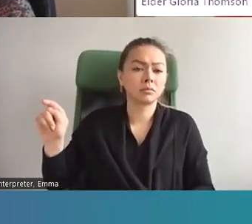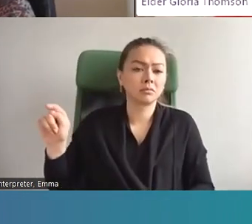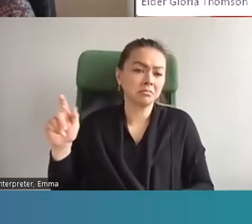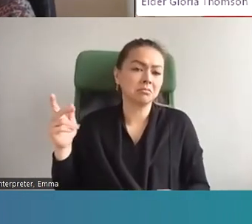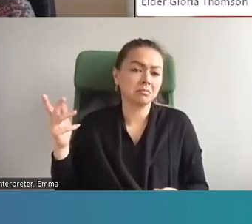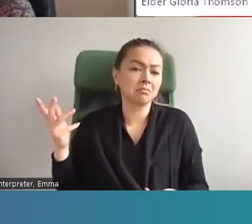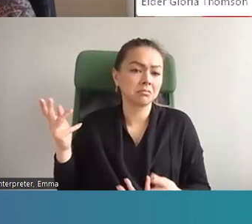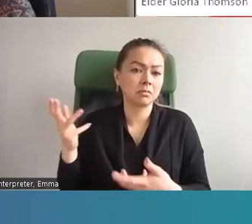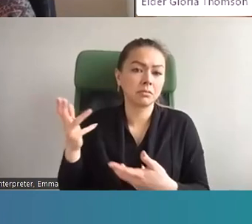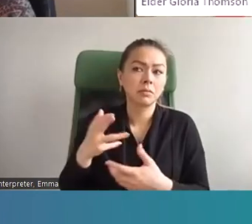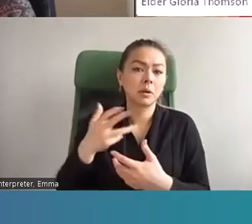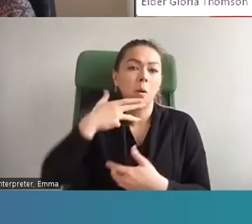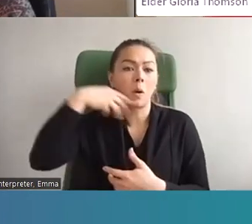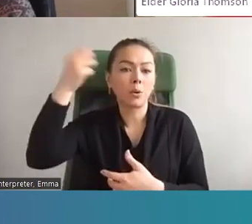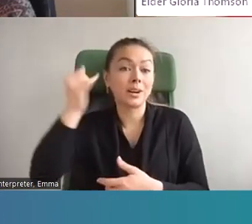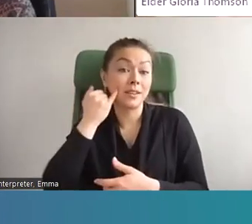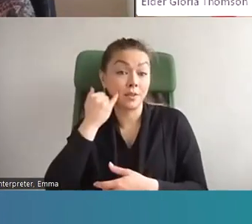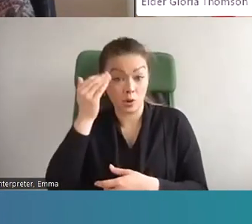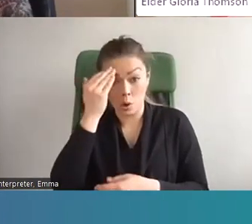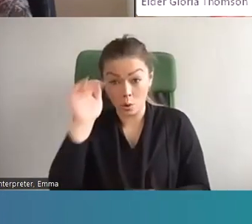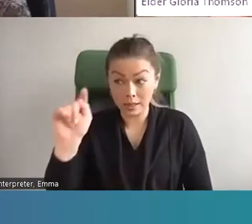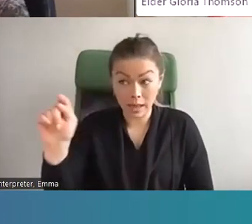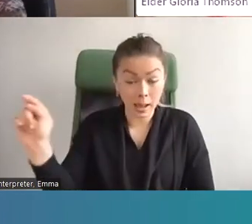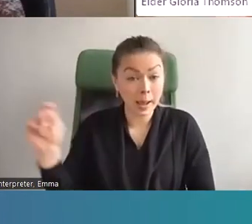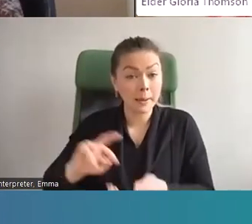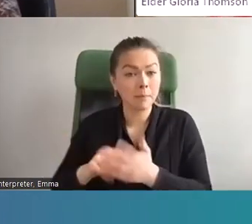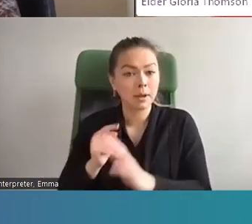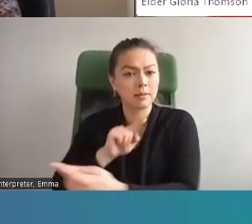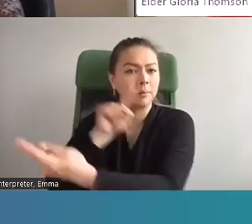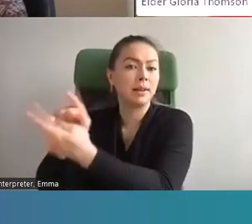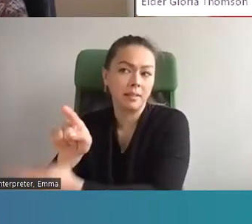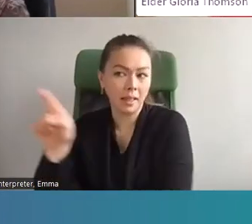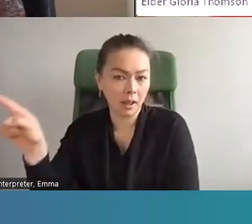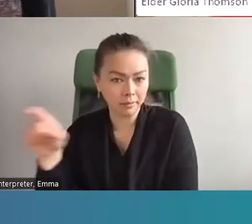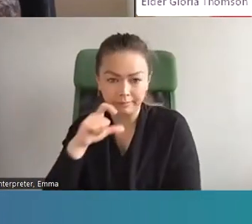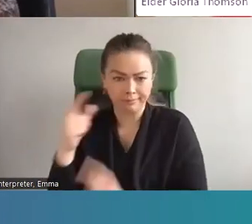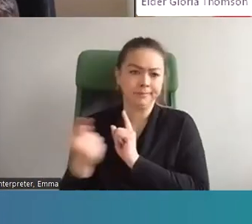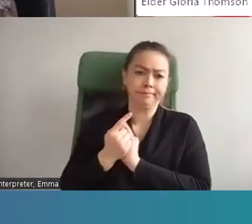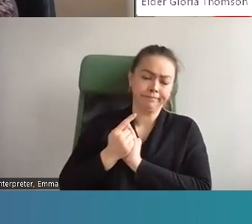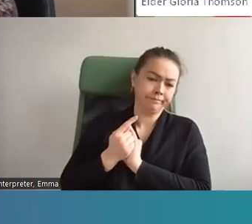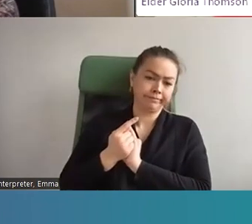if you know them better than you know me, you would go there. An elder is,